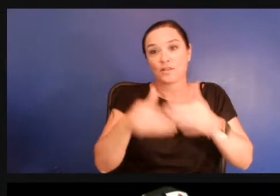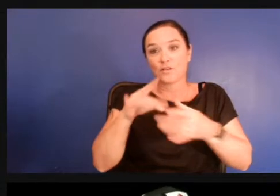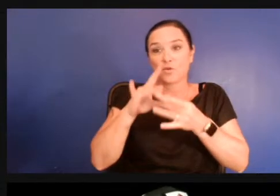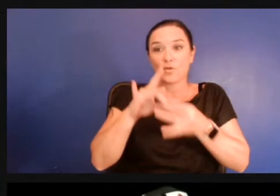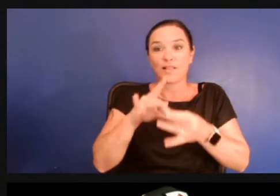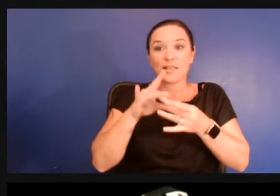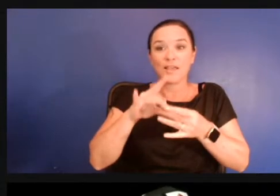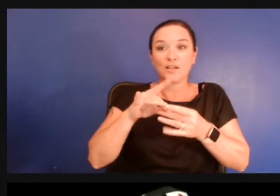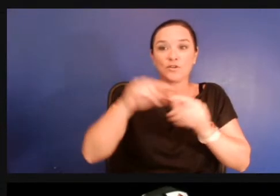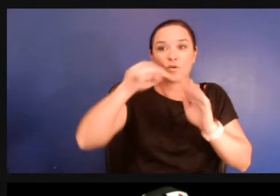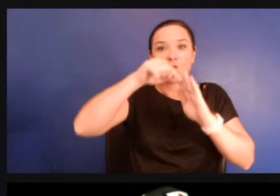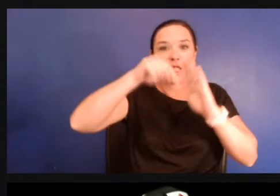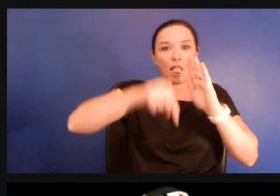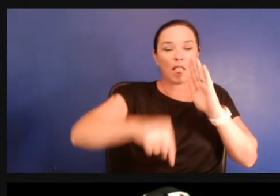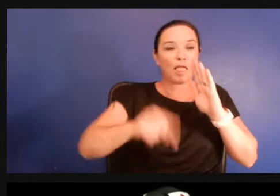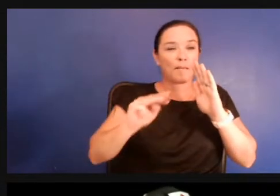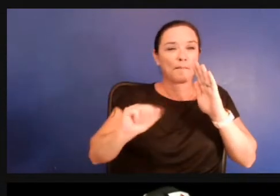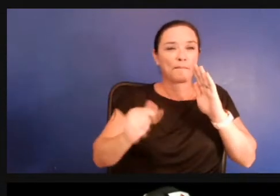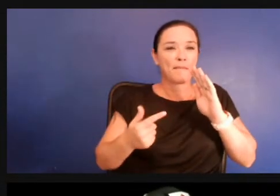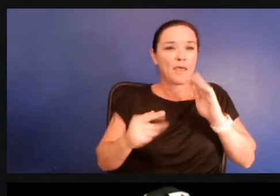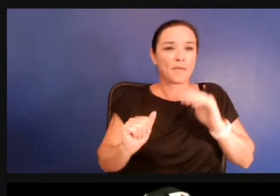and Maunaloa volcanoes.